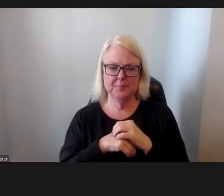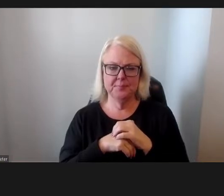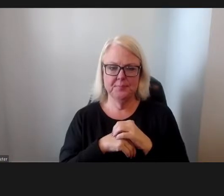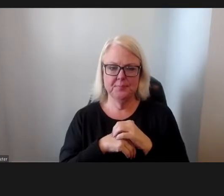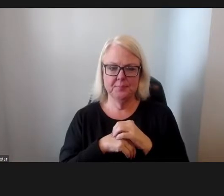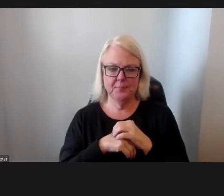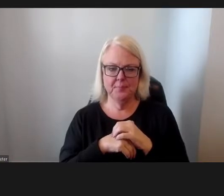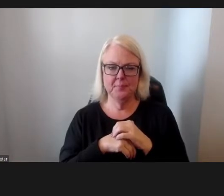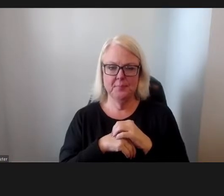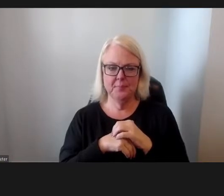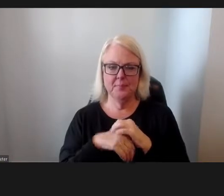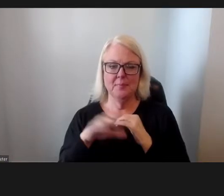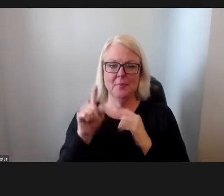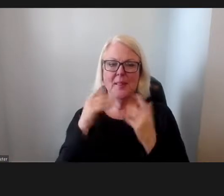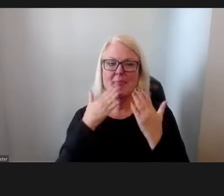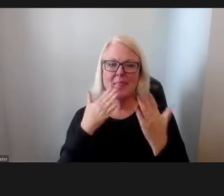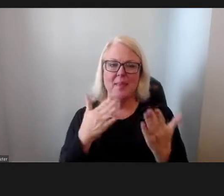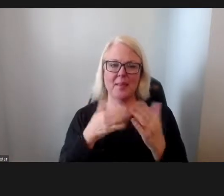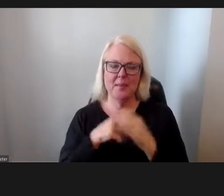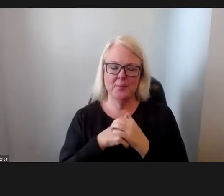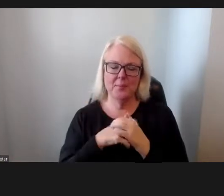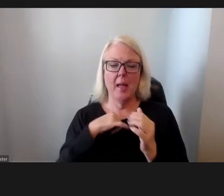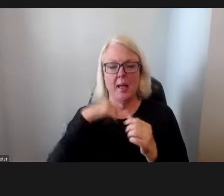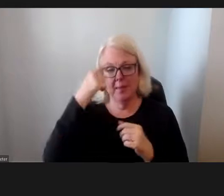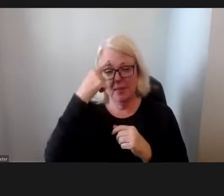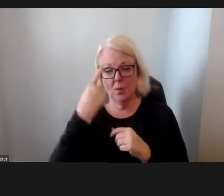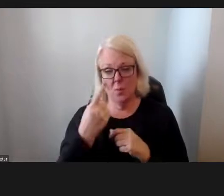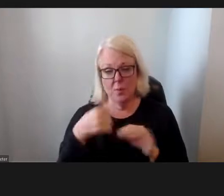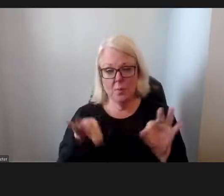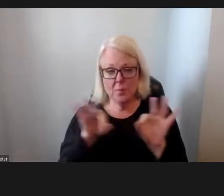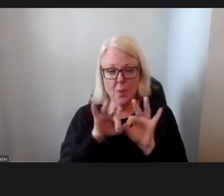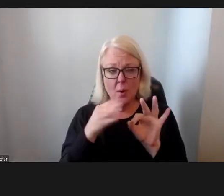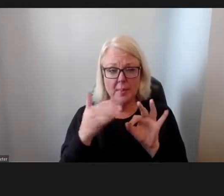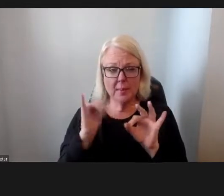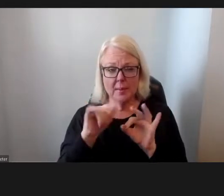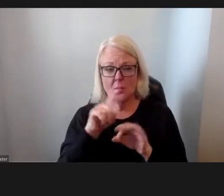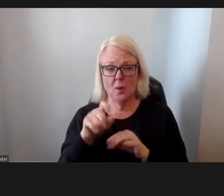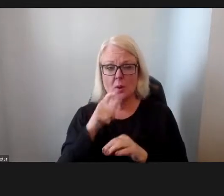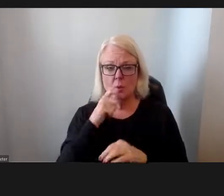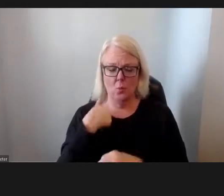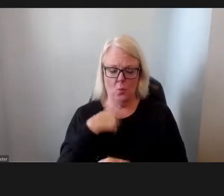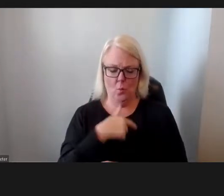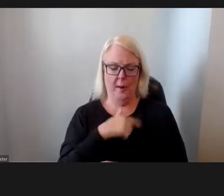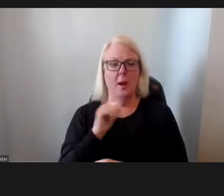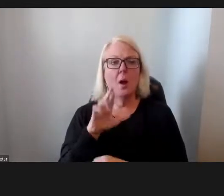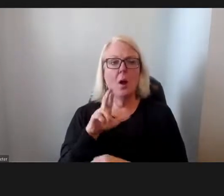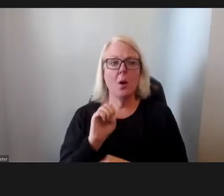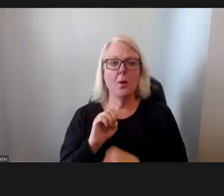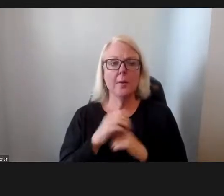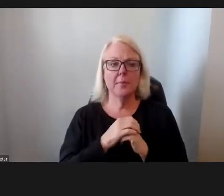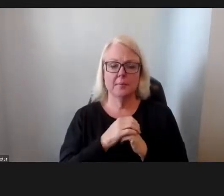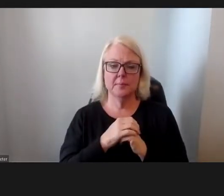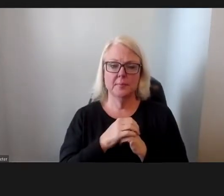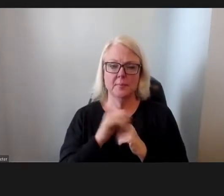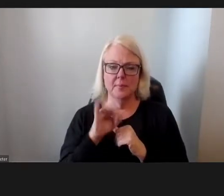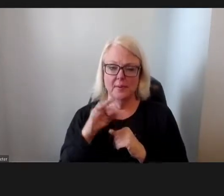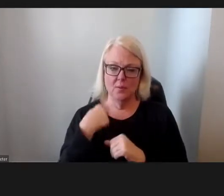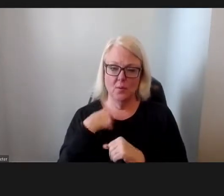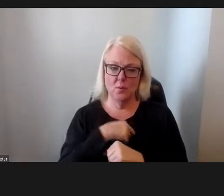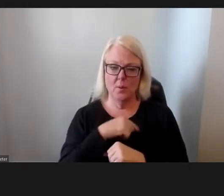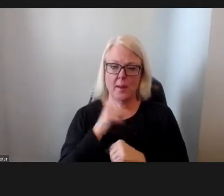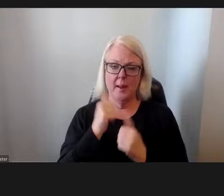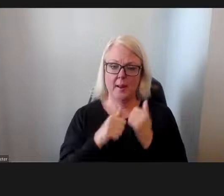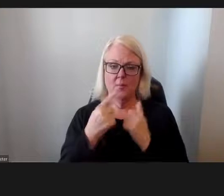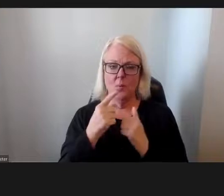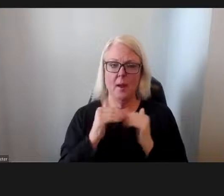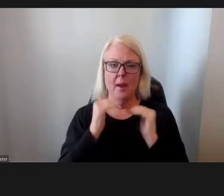Yes. Thank you. I think one key to this question is who the we are. If it's we, everybody in